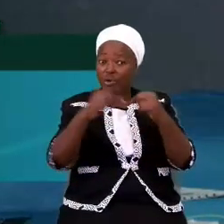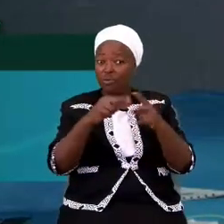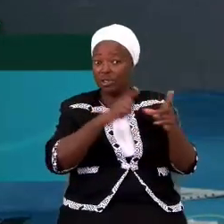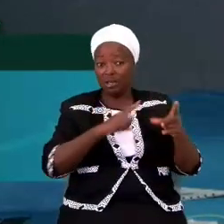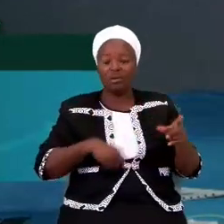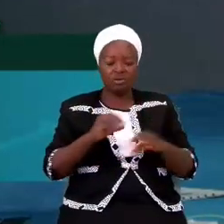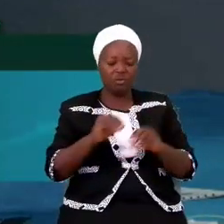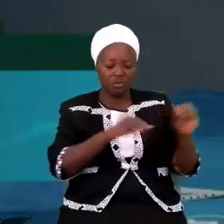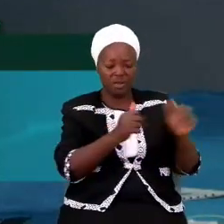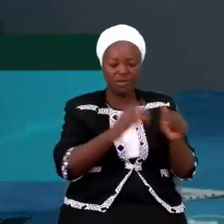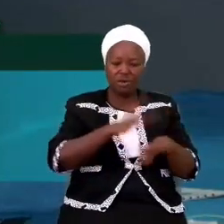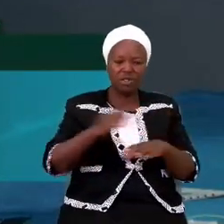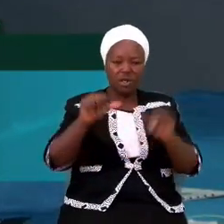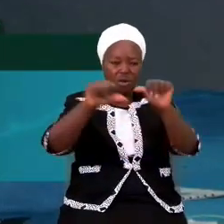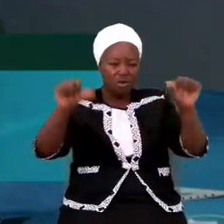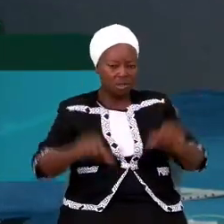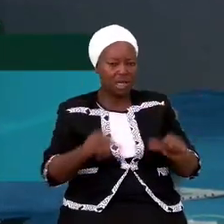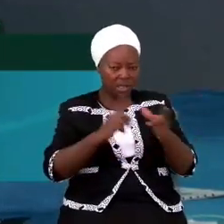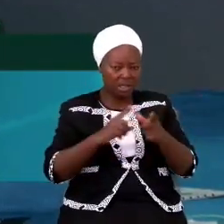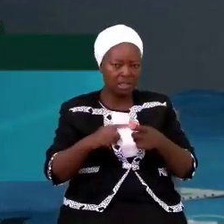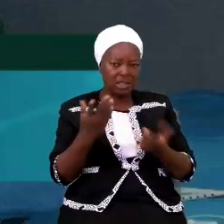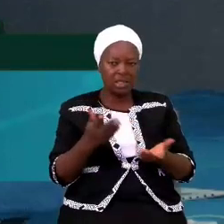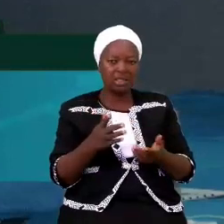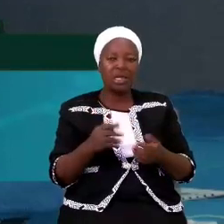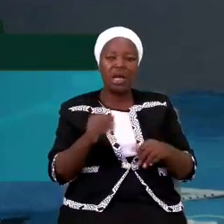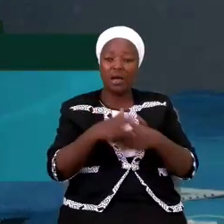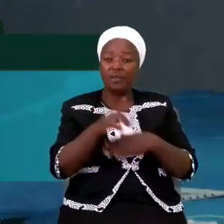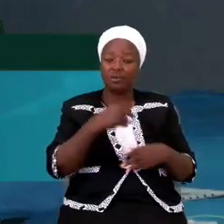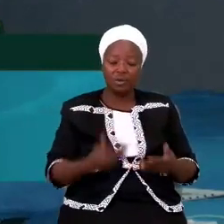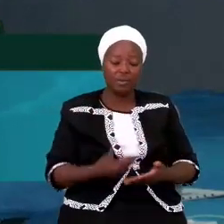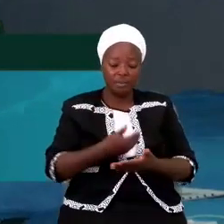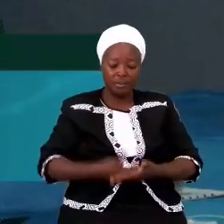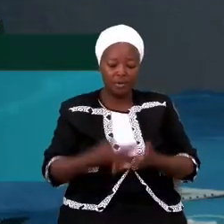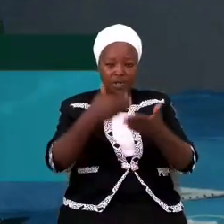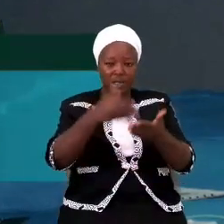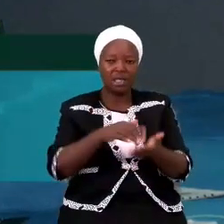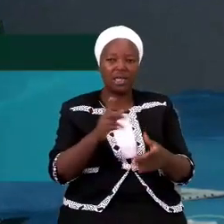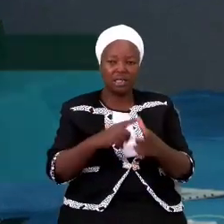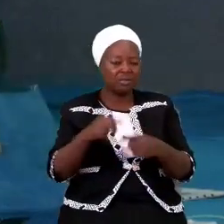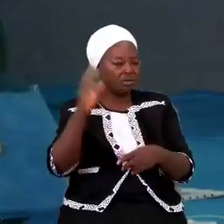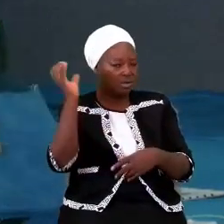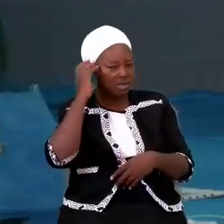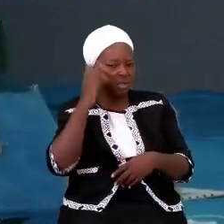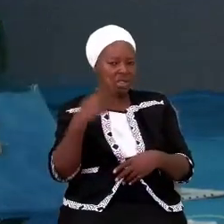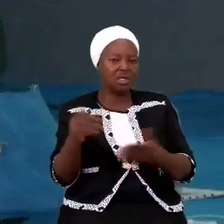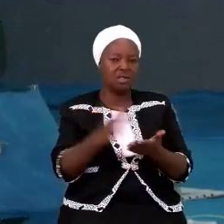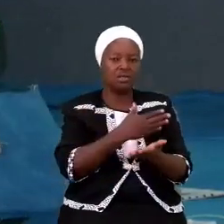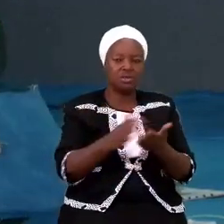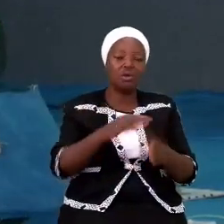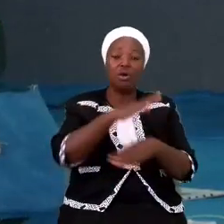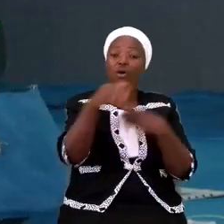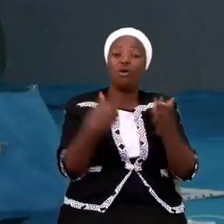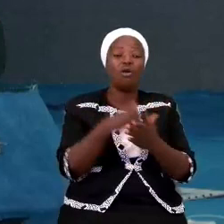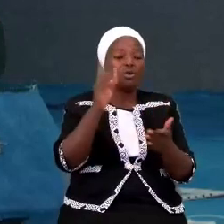the song, "All to Jesus I Surrender." We don't only really sing, we do it. We mention one